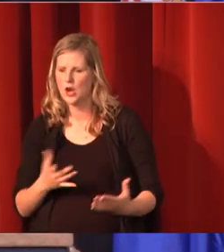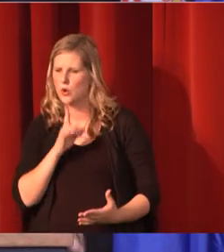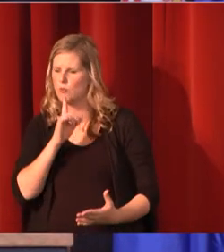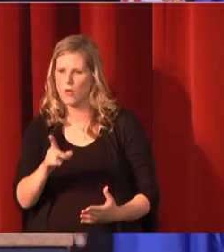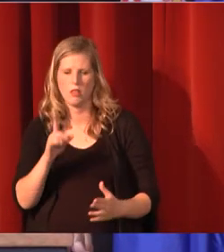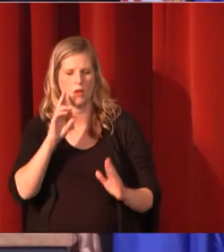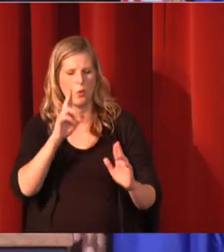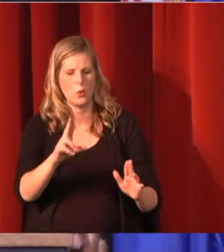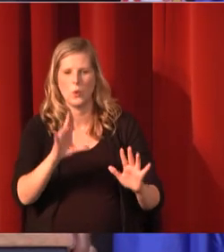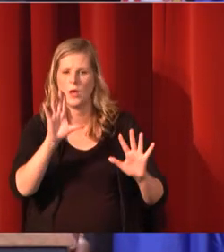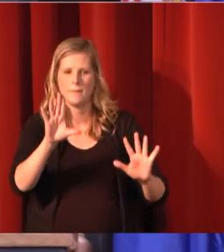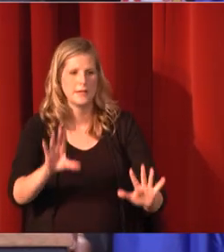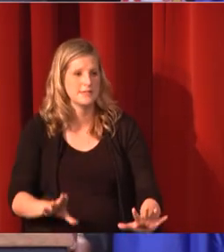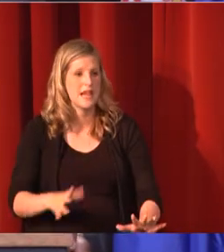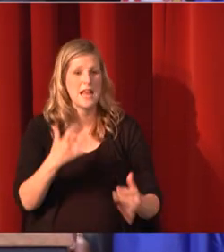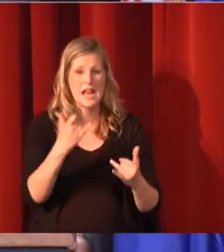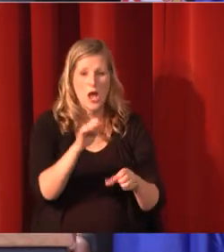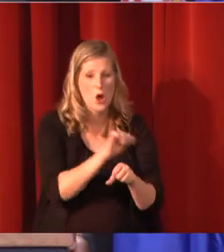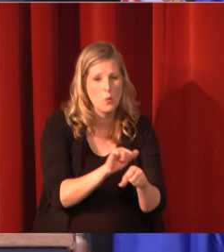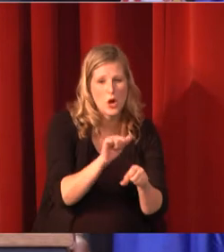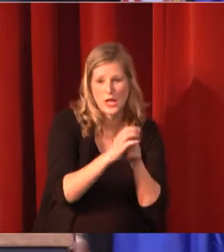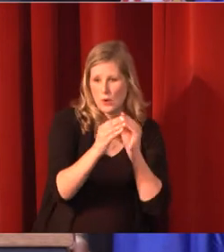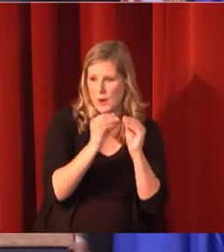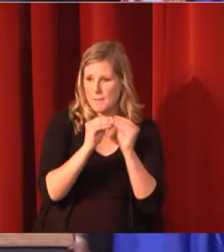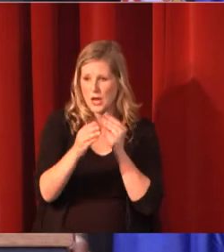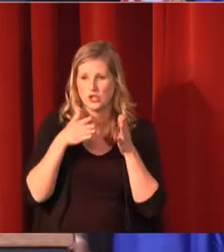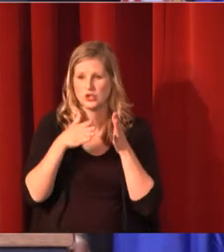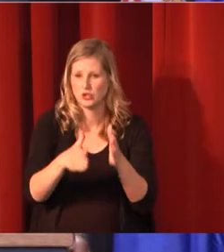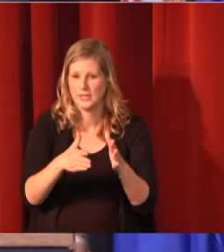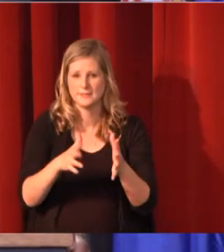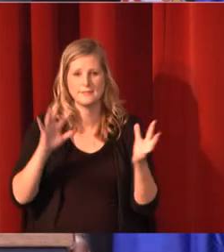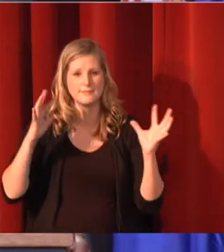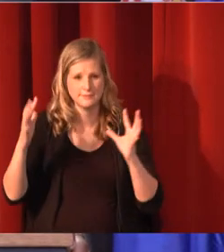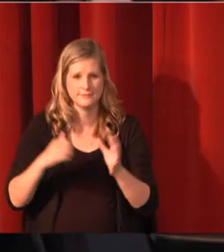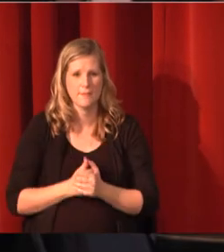are now working feverishly to repair our streets